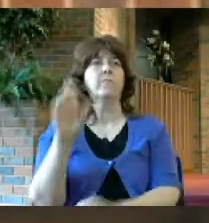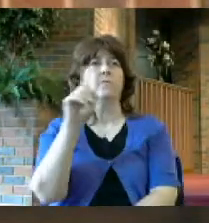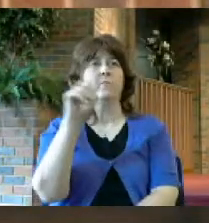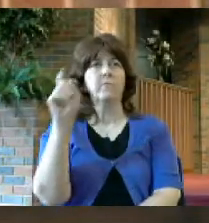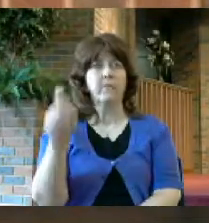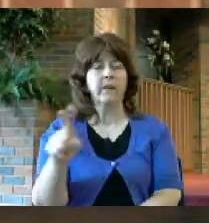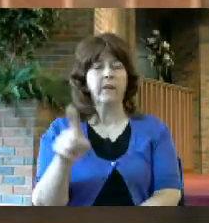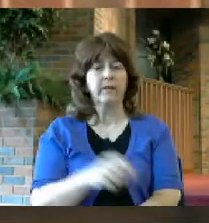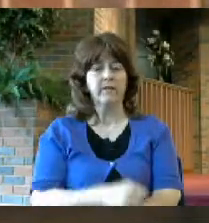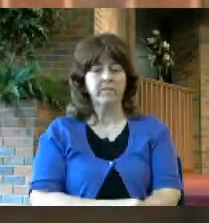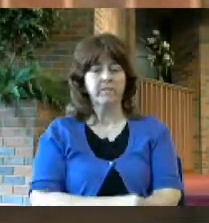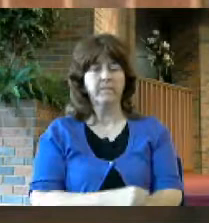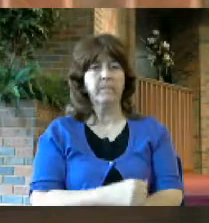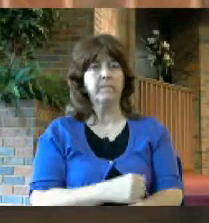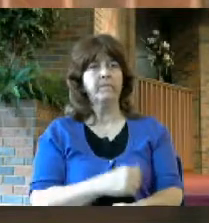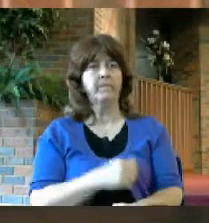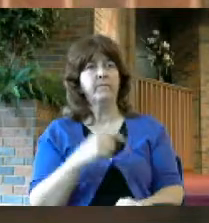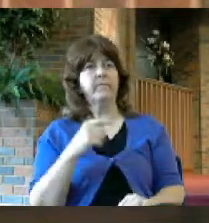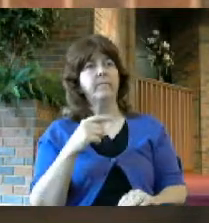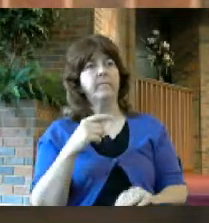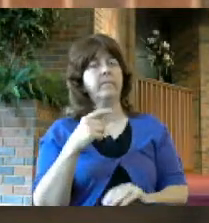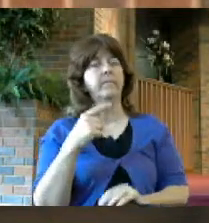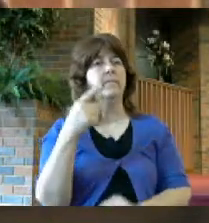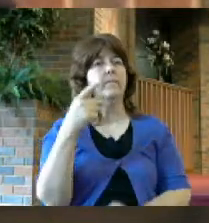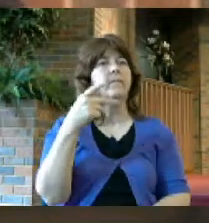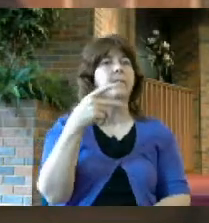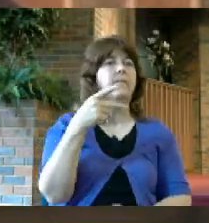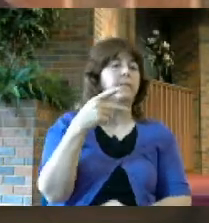enemy? Because I tell you the truth.